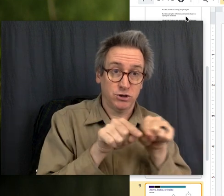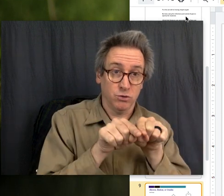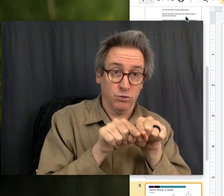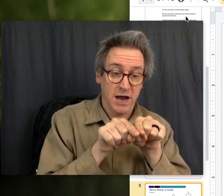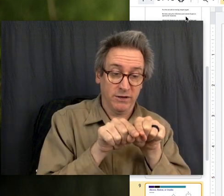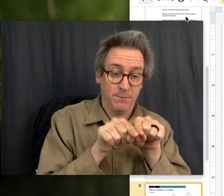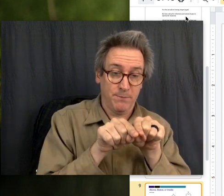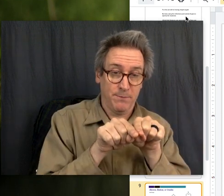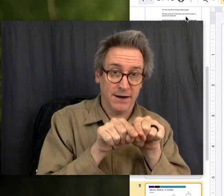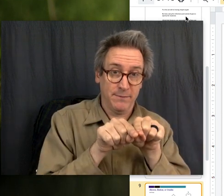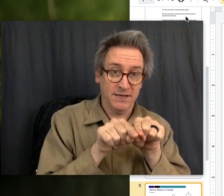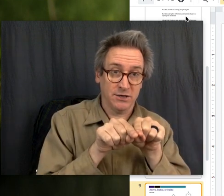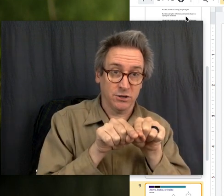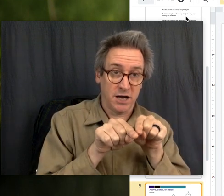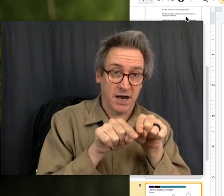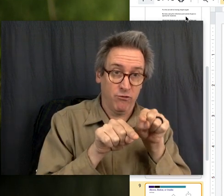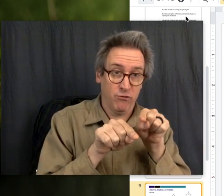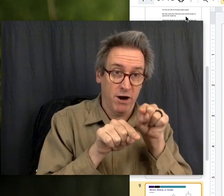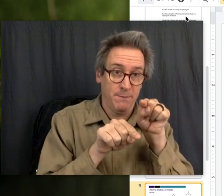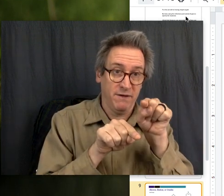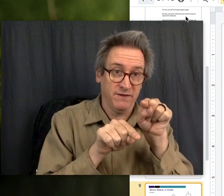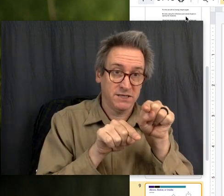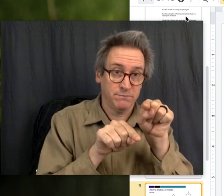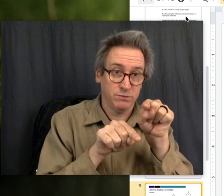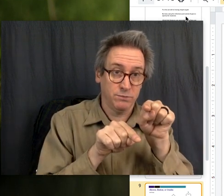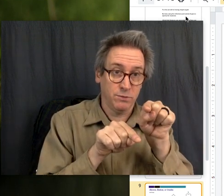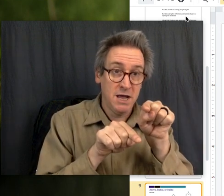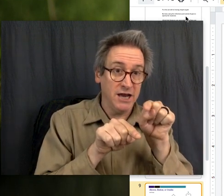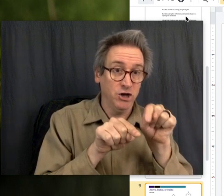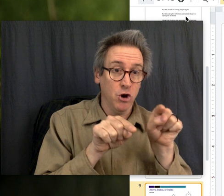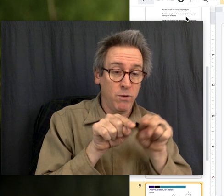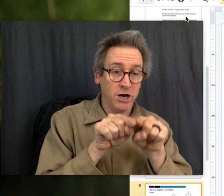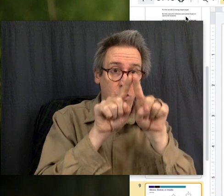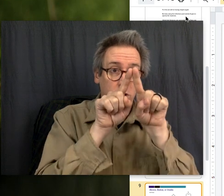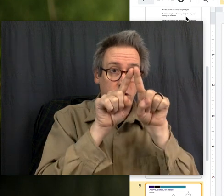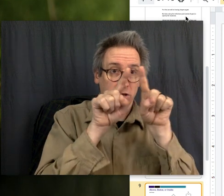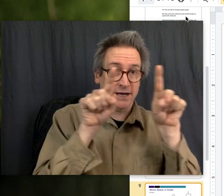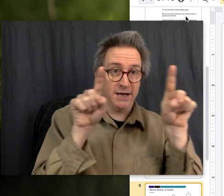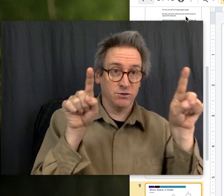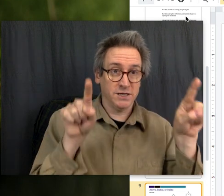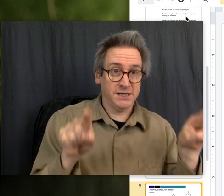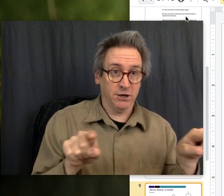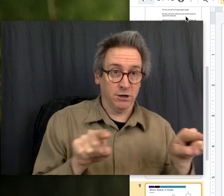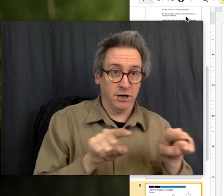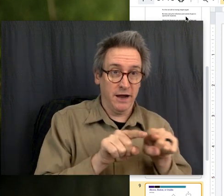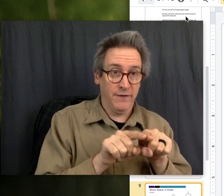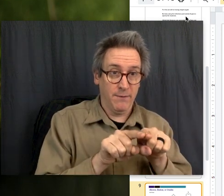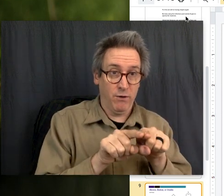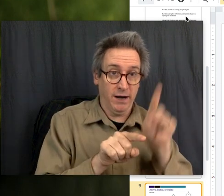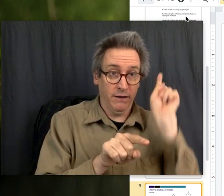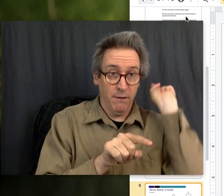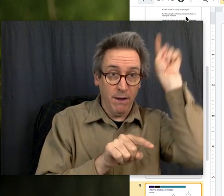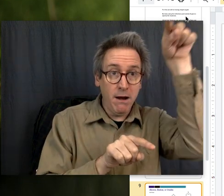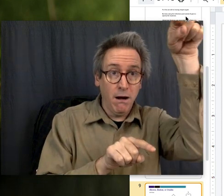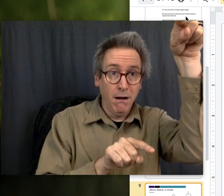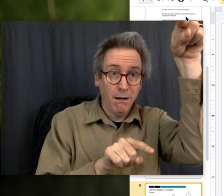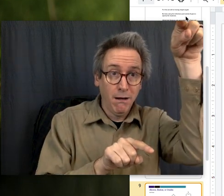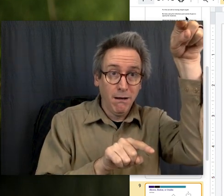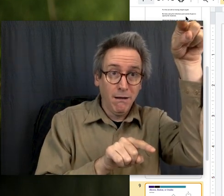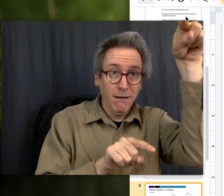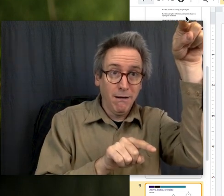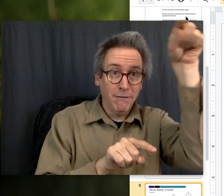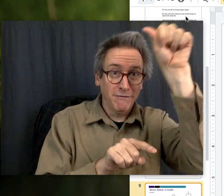We're now at the bottom in the center and right up above us. And you don't want to go like I drew this here, and then I point in the middle,